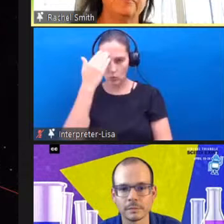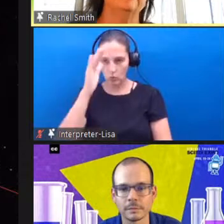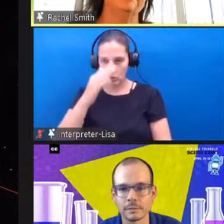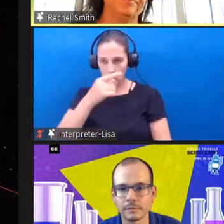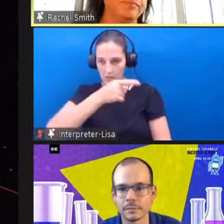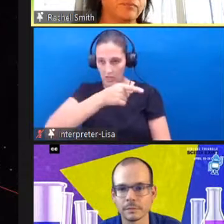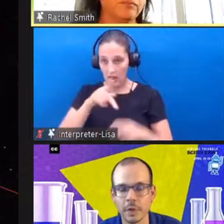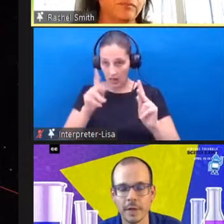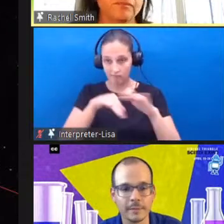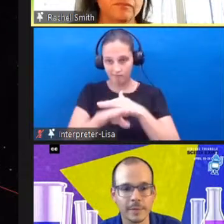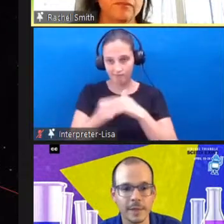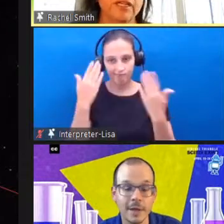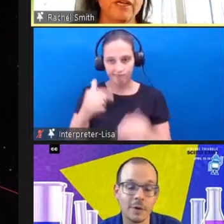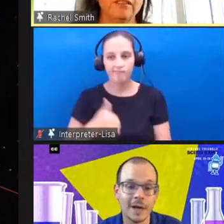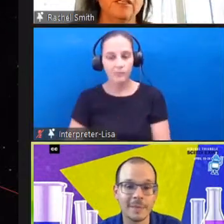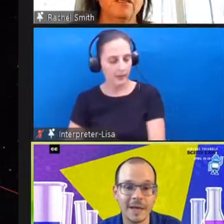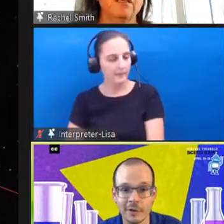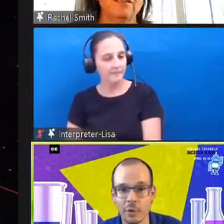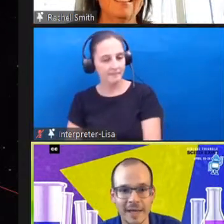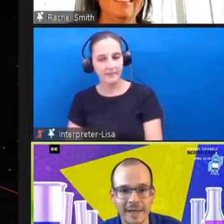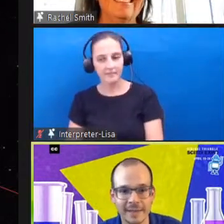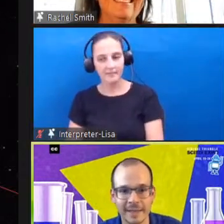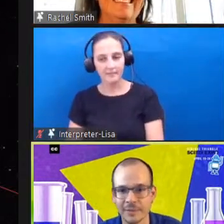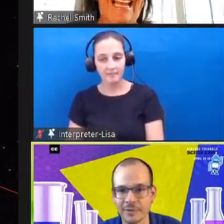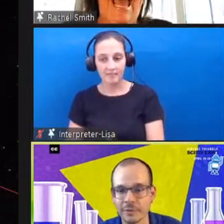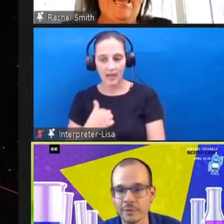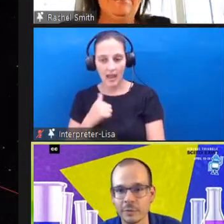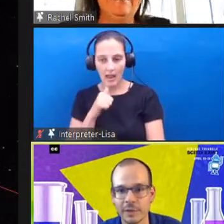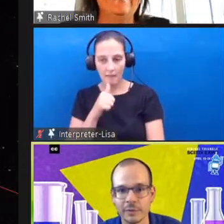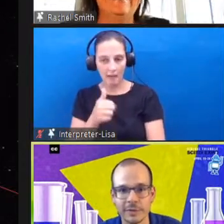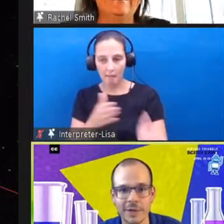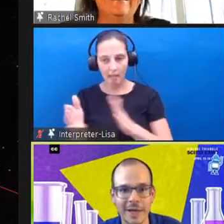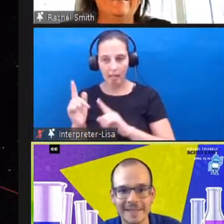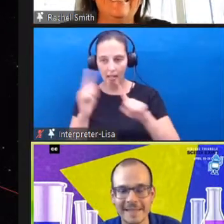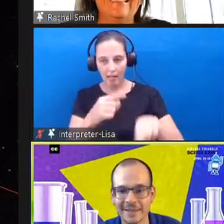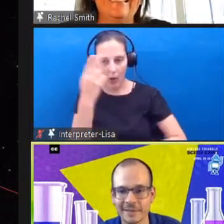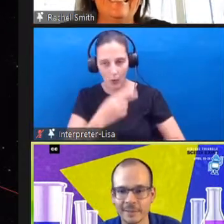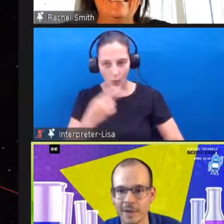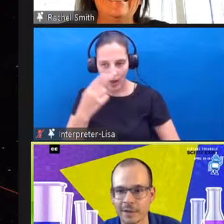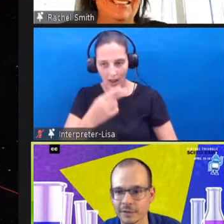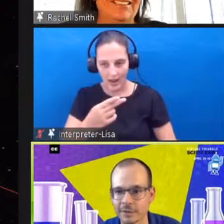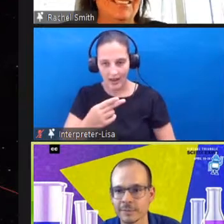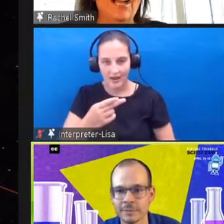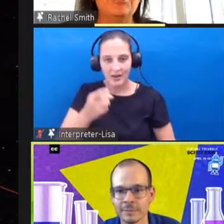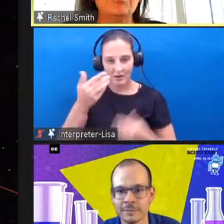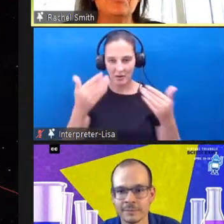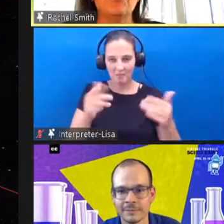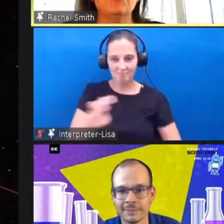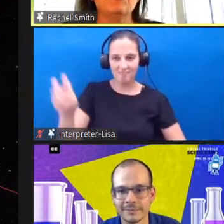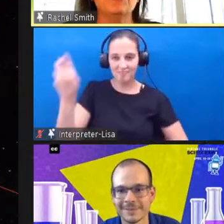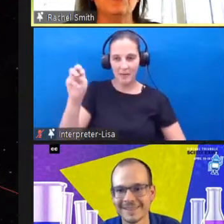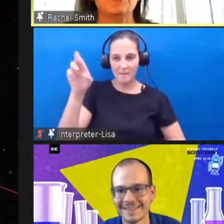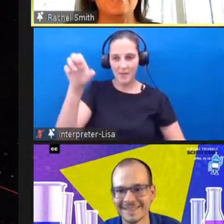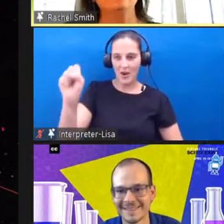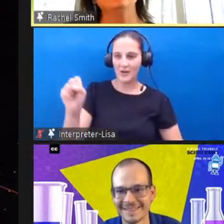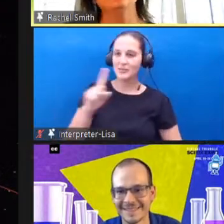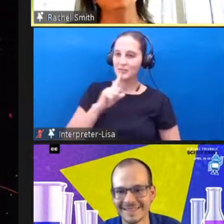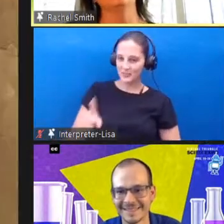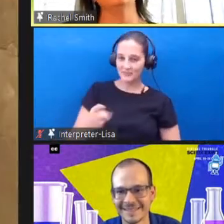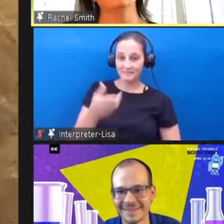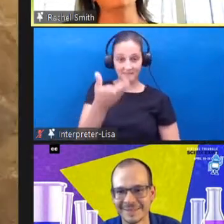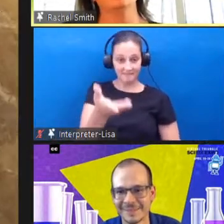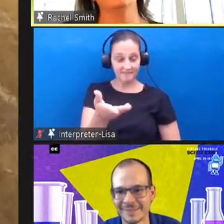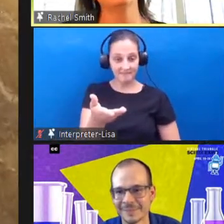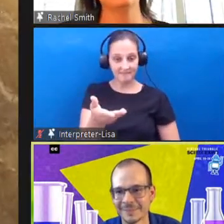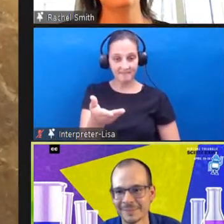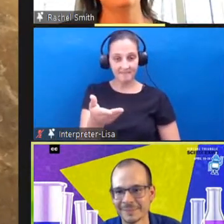that. But okay. Yeah. Well, I'm not going to Hawaii anytime soon, so why don't you go ahead and take us to Mars? I sure will. Well, here we are. And this is